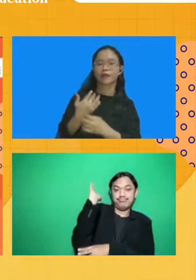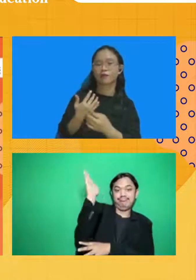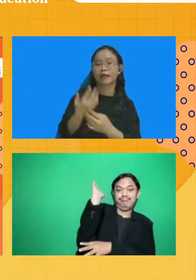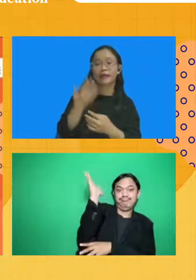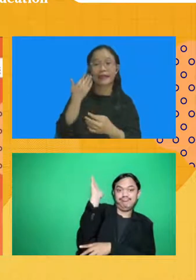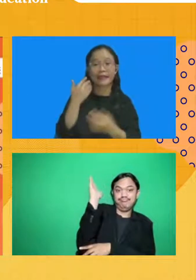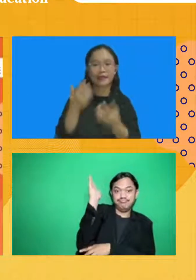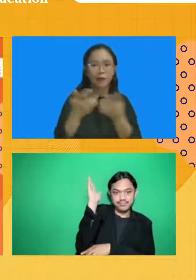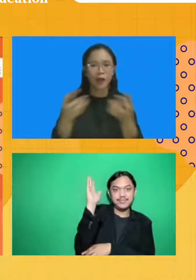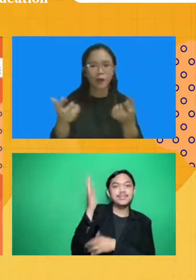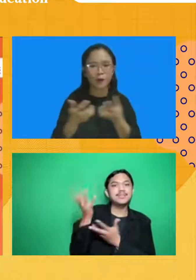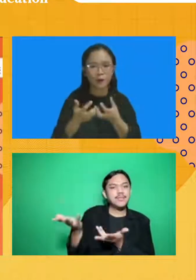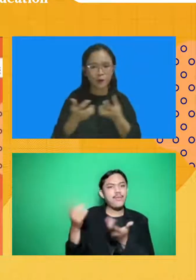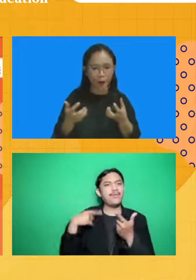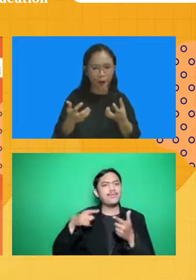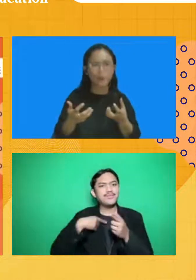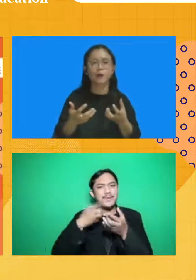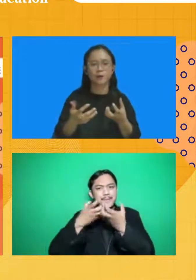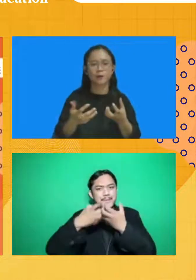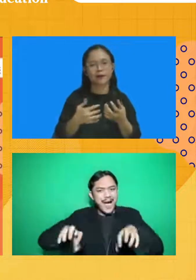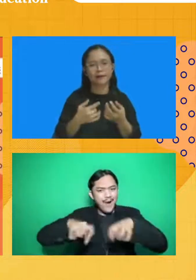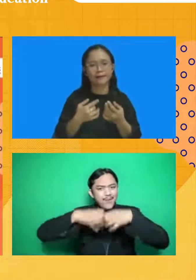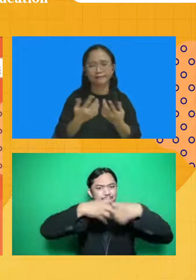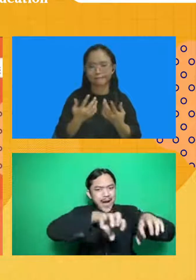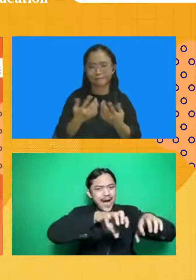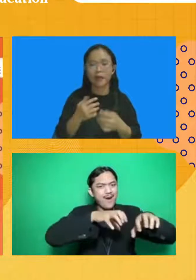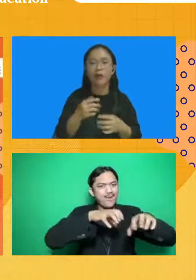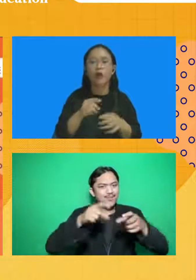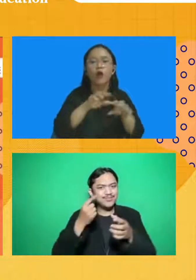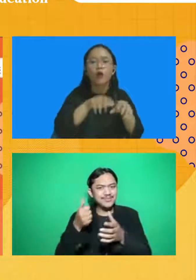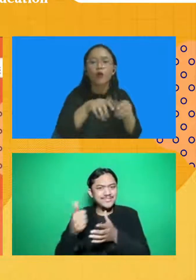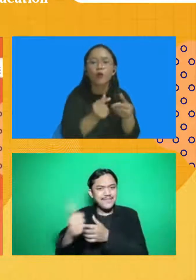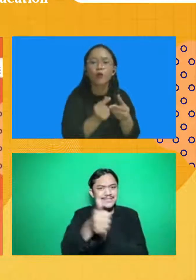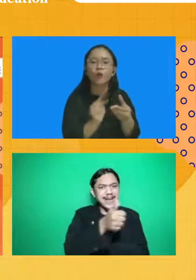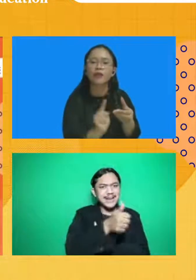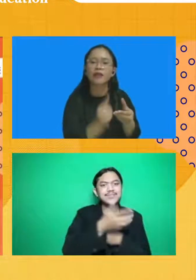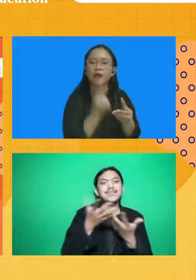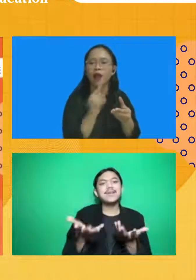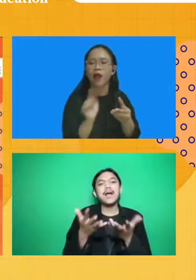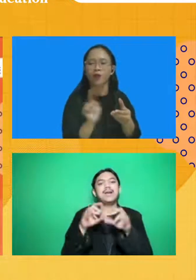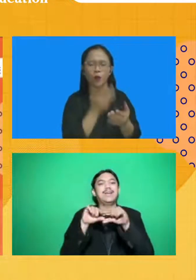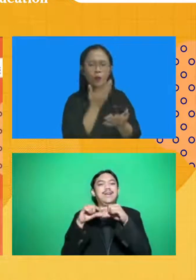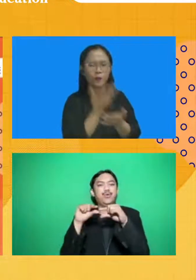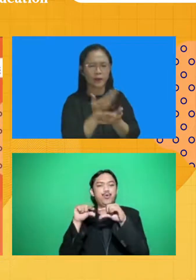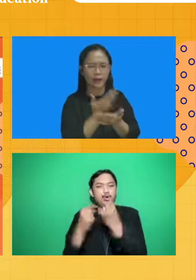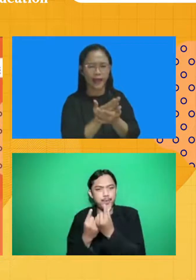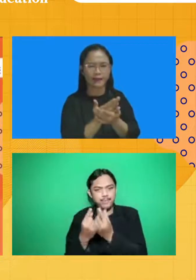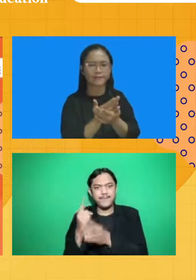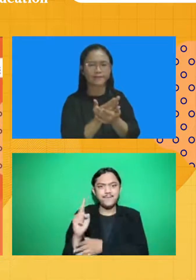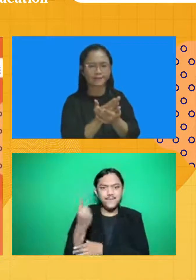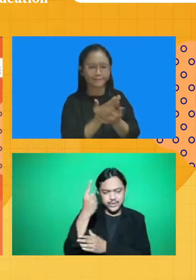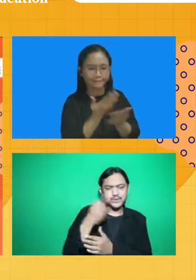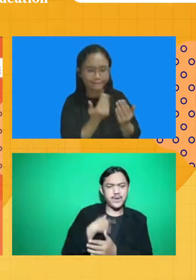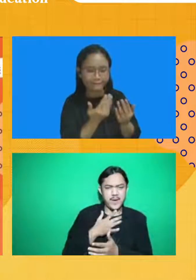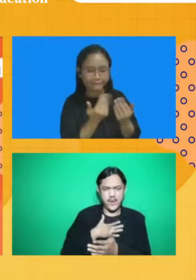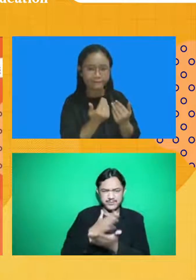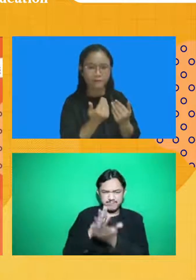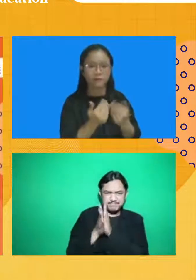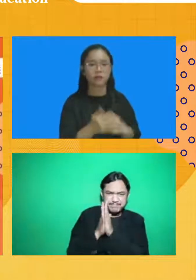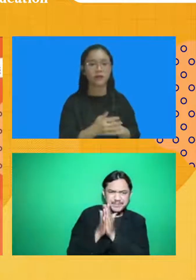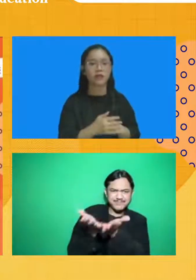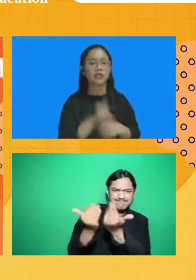chance to the first group, means the main session, main room. The first speaker,